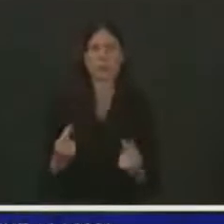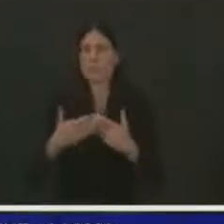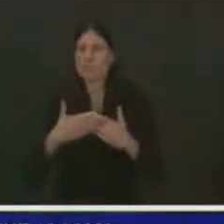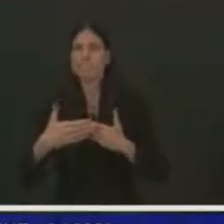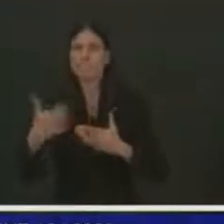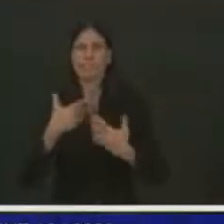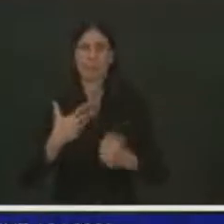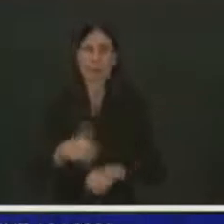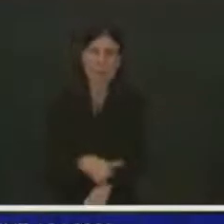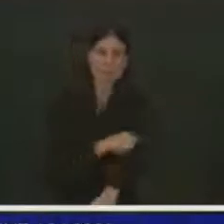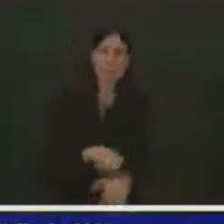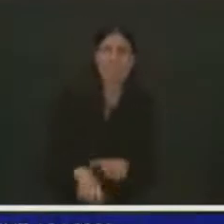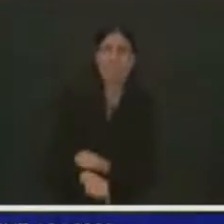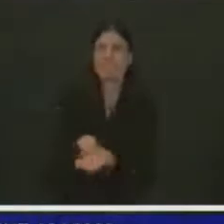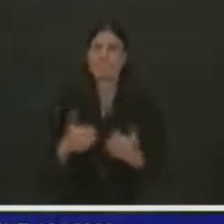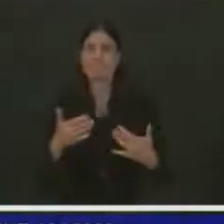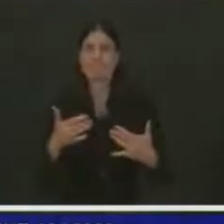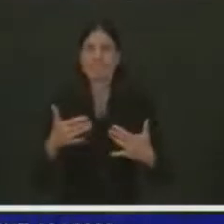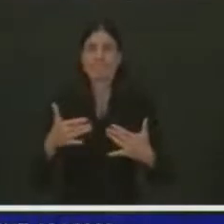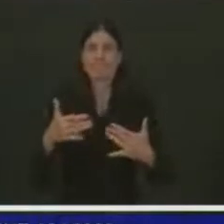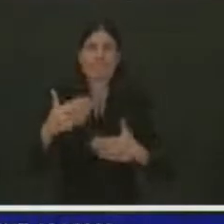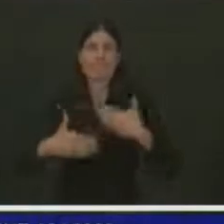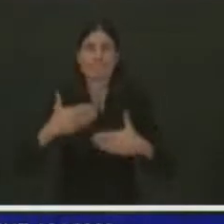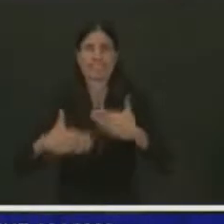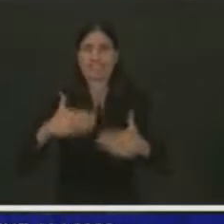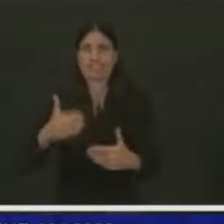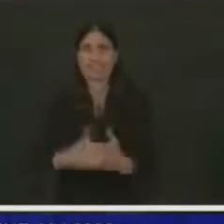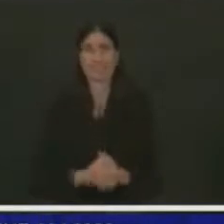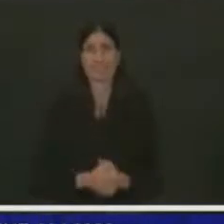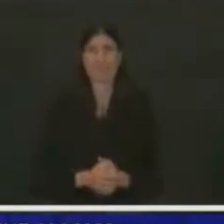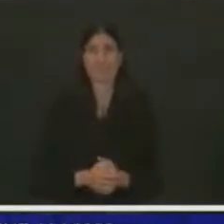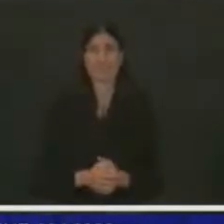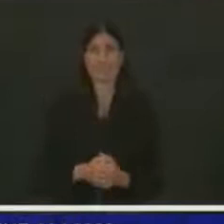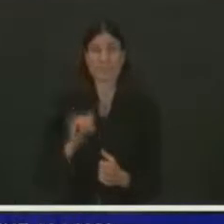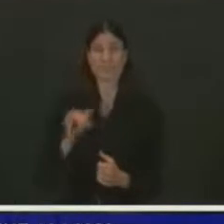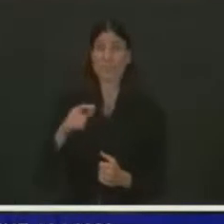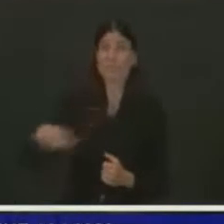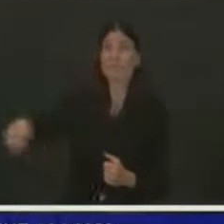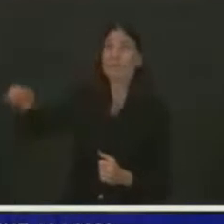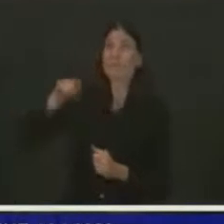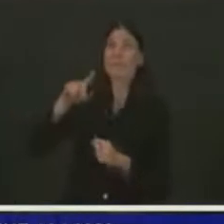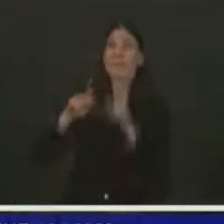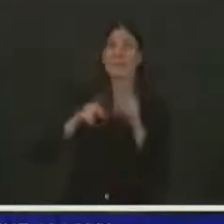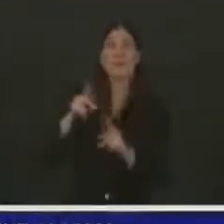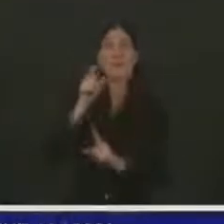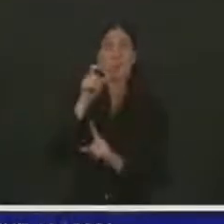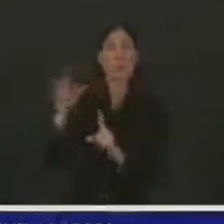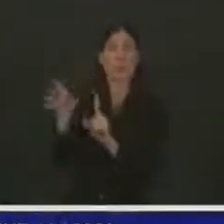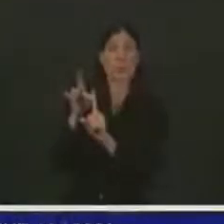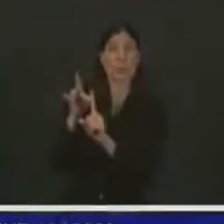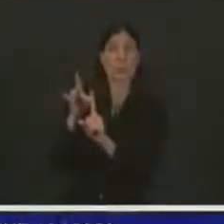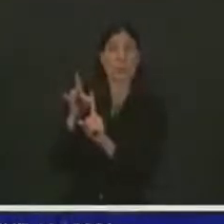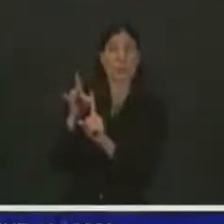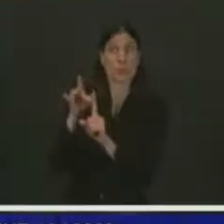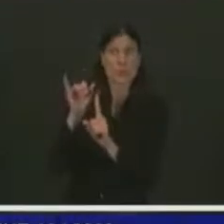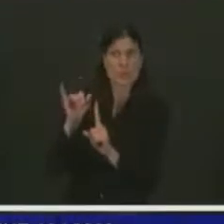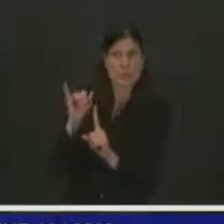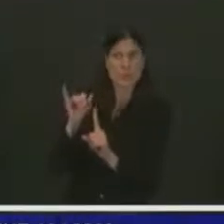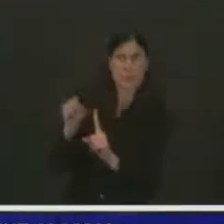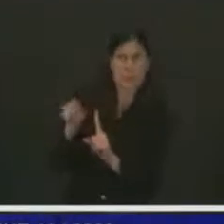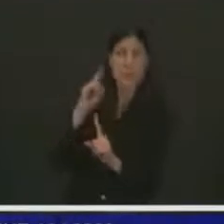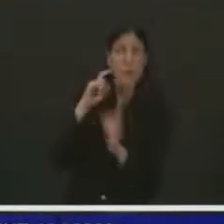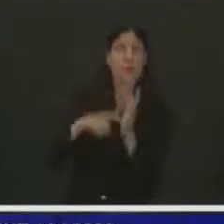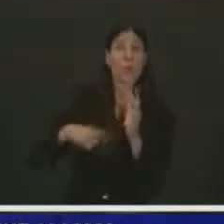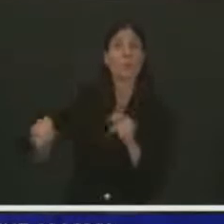COVID-19. In terms of our number of new cases, we continue to be in a steady,